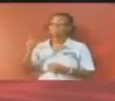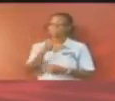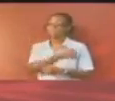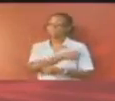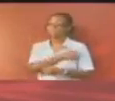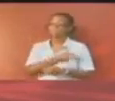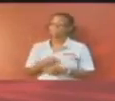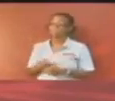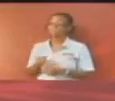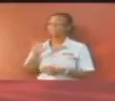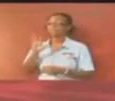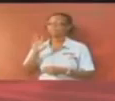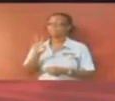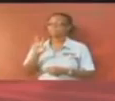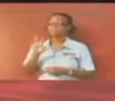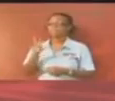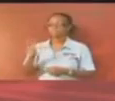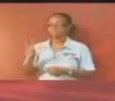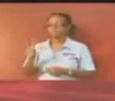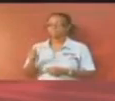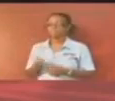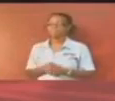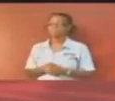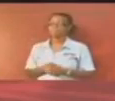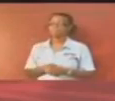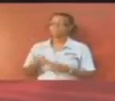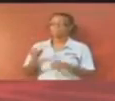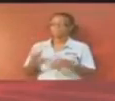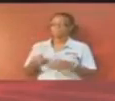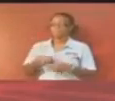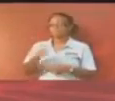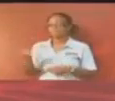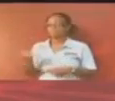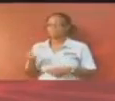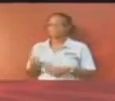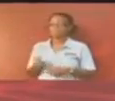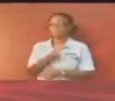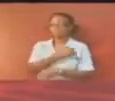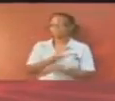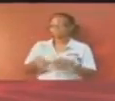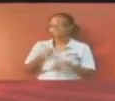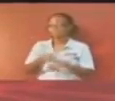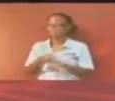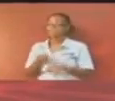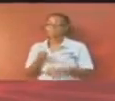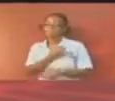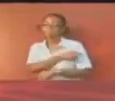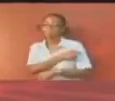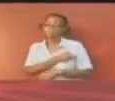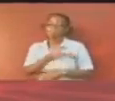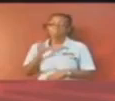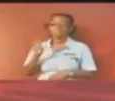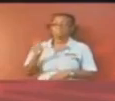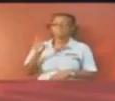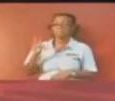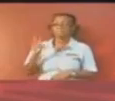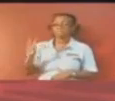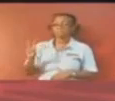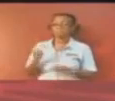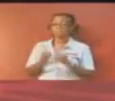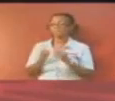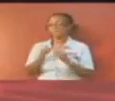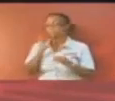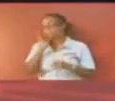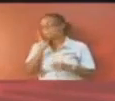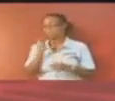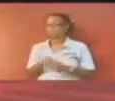parallel healthcare system to 662. Just to give you an example of how this works, this morning the Kuva Hospital